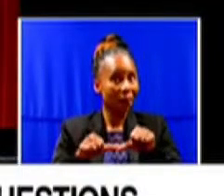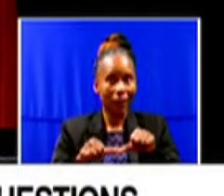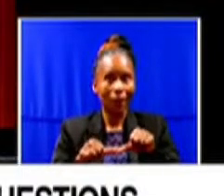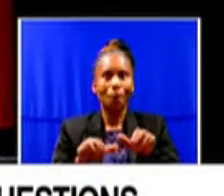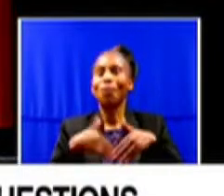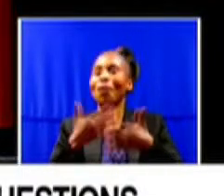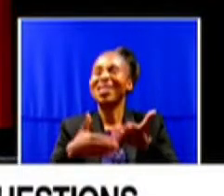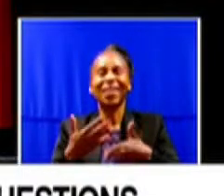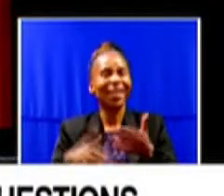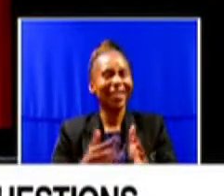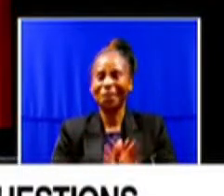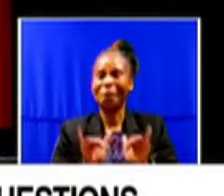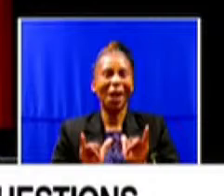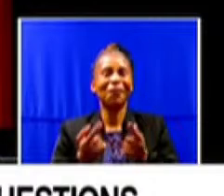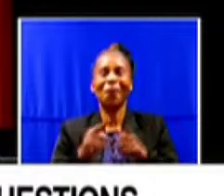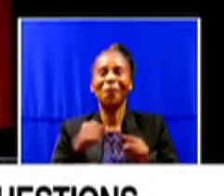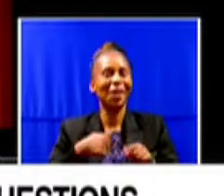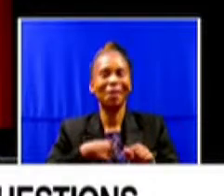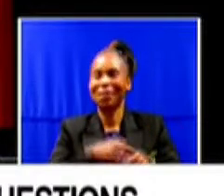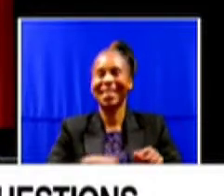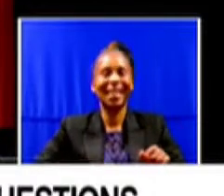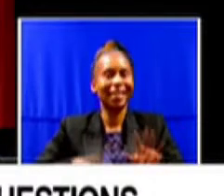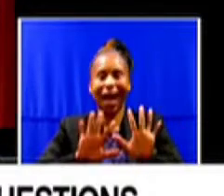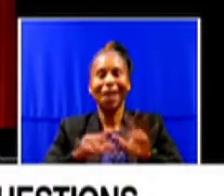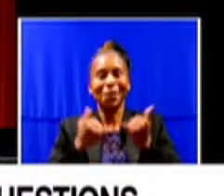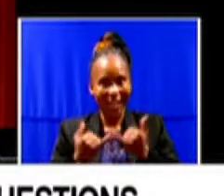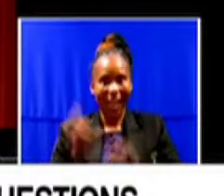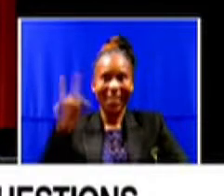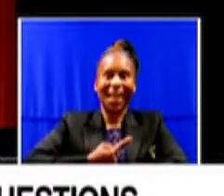Mr. President. It's your day today.